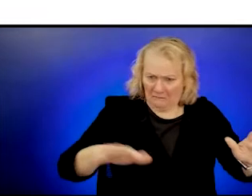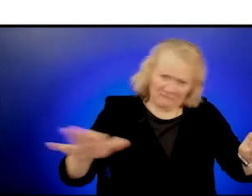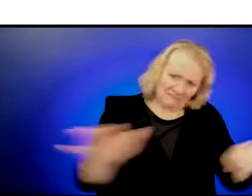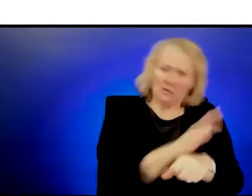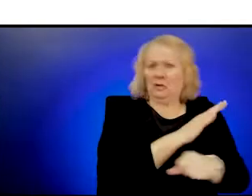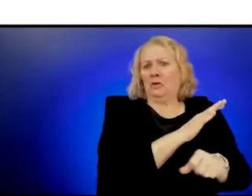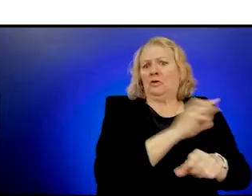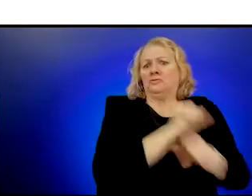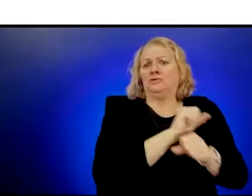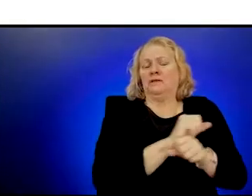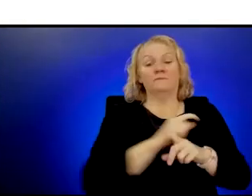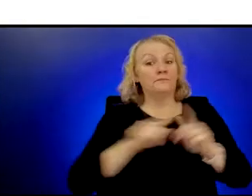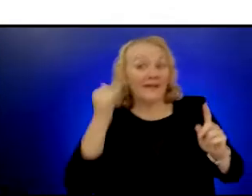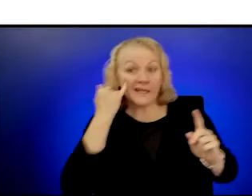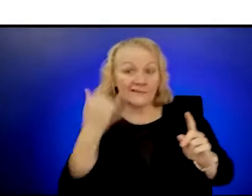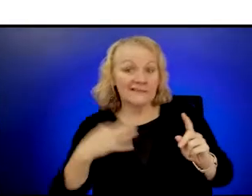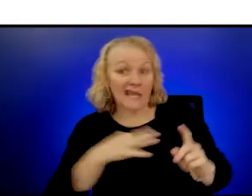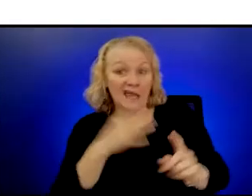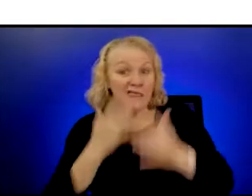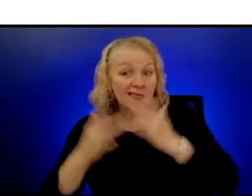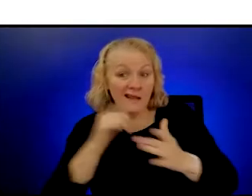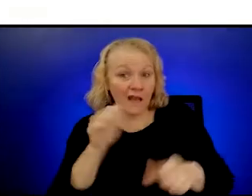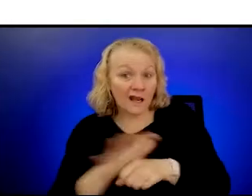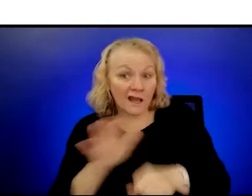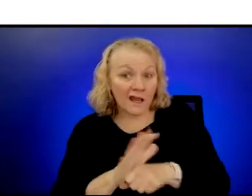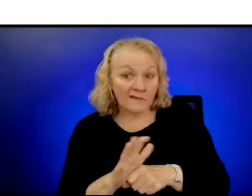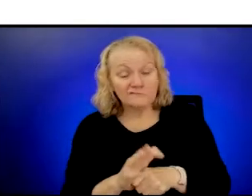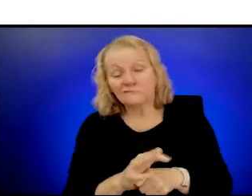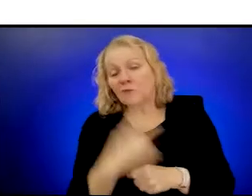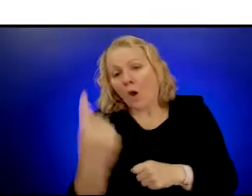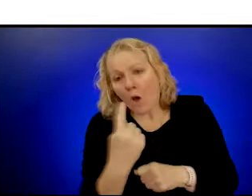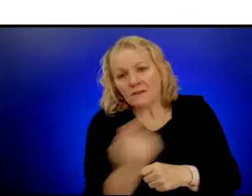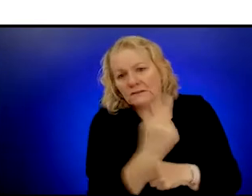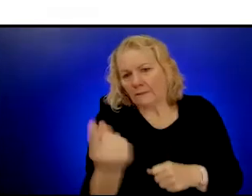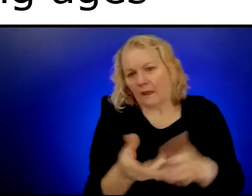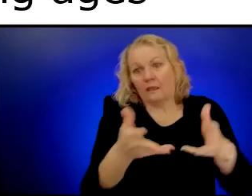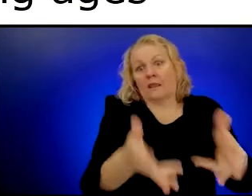you're short-staffed, there will always be work that doesn't get done.